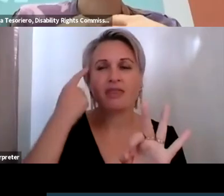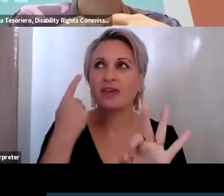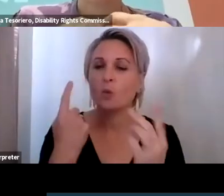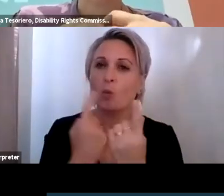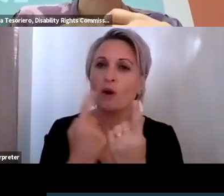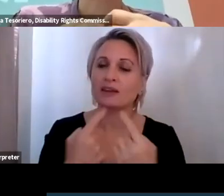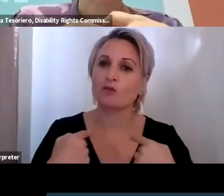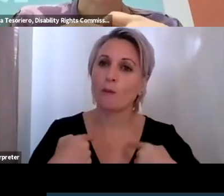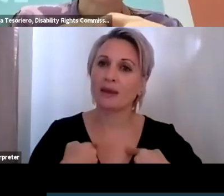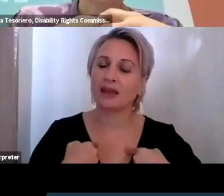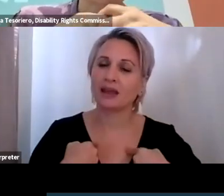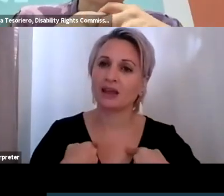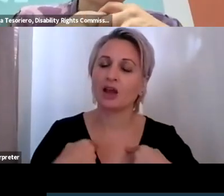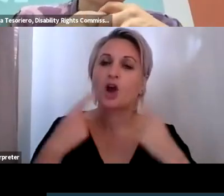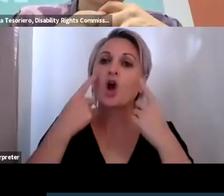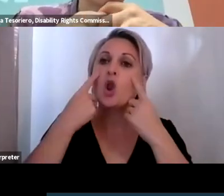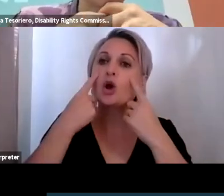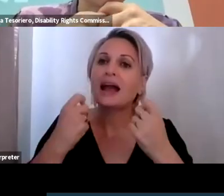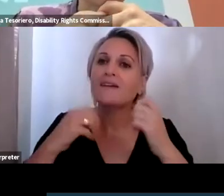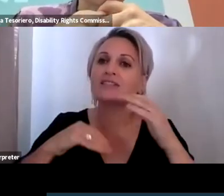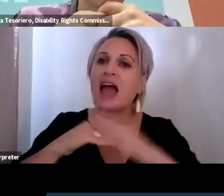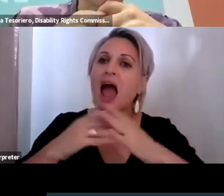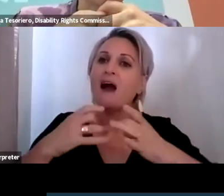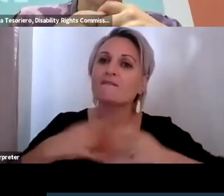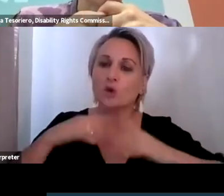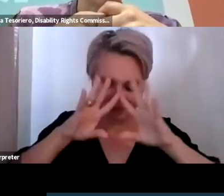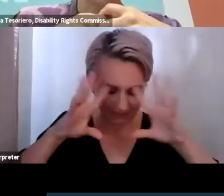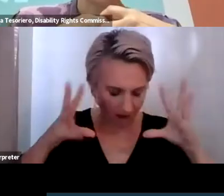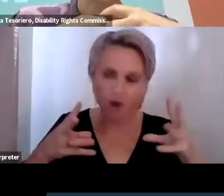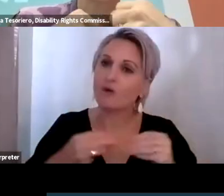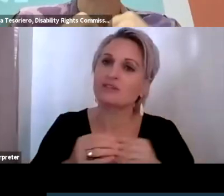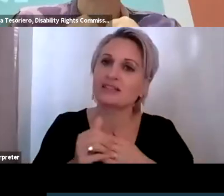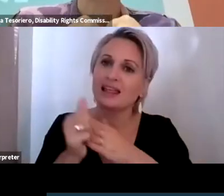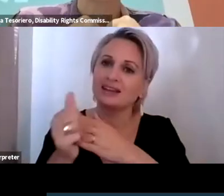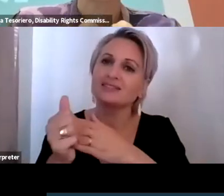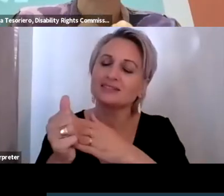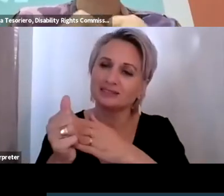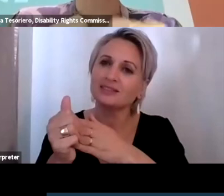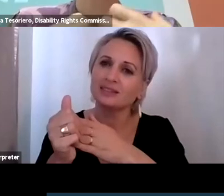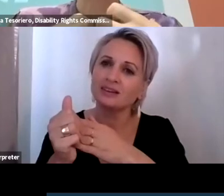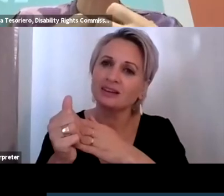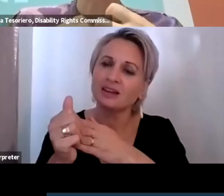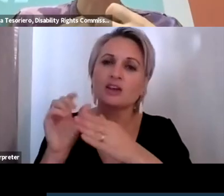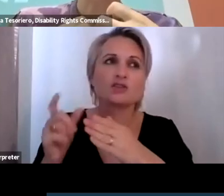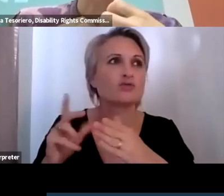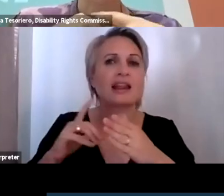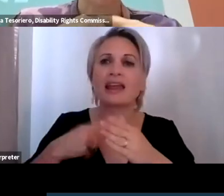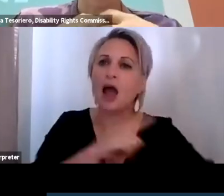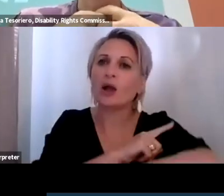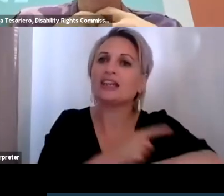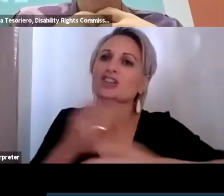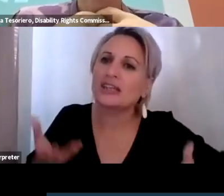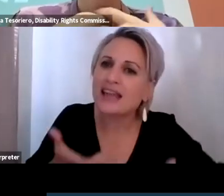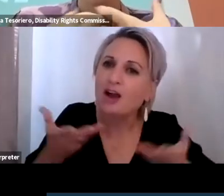looking after our whole selves as leaders to sort of, you know, nourish our energy levels. And